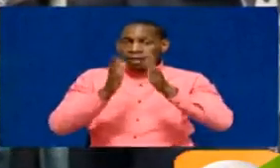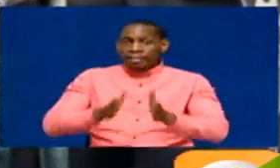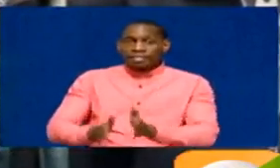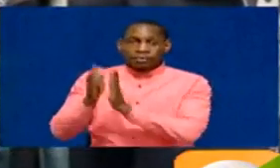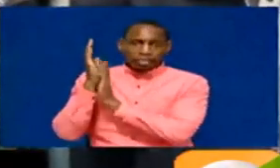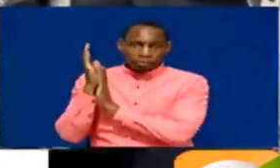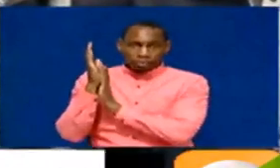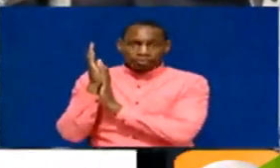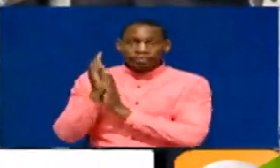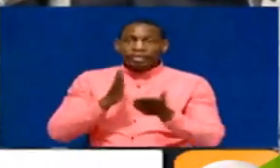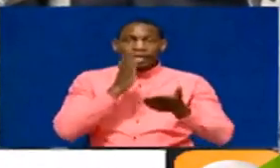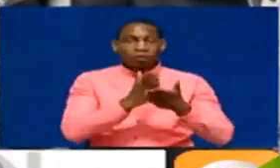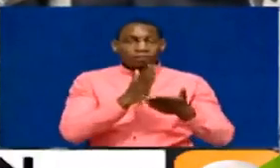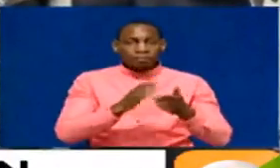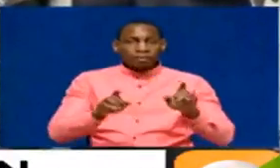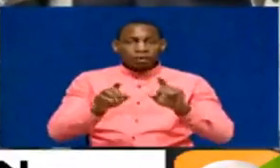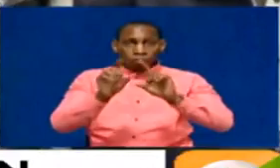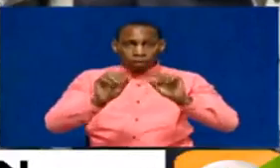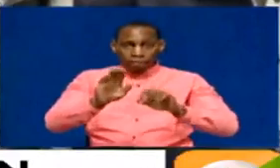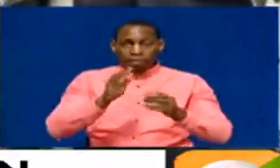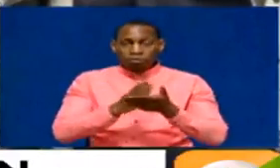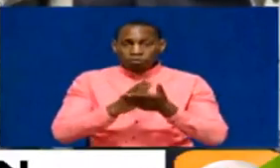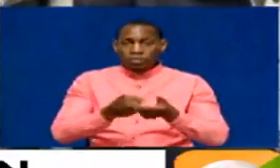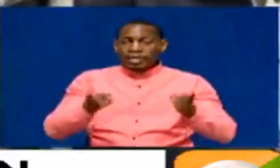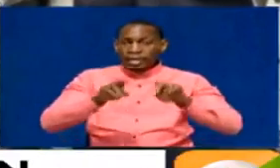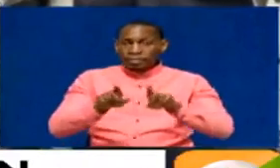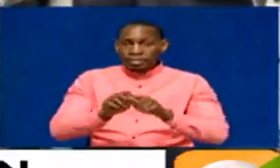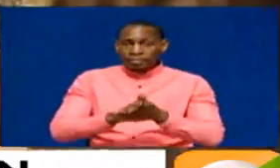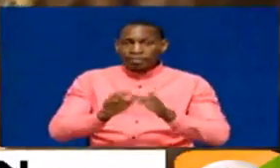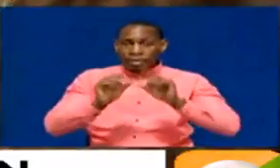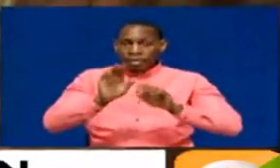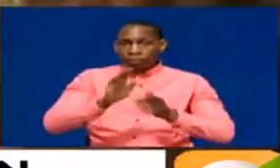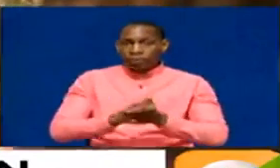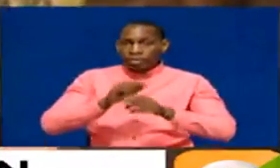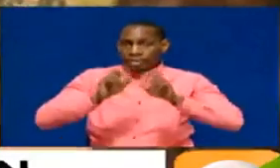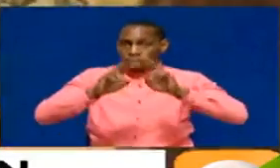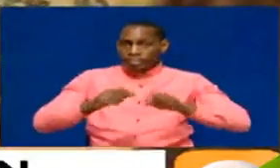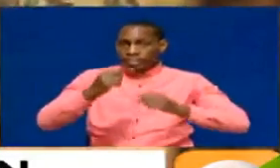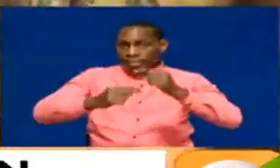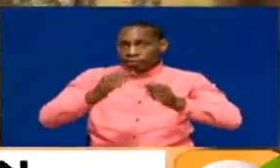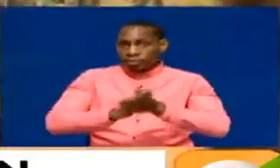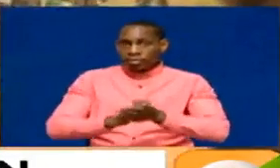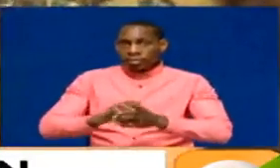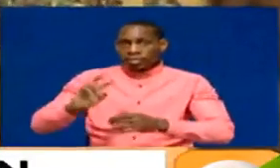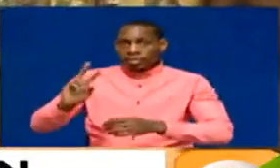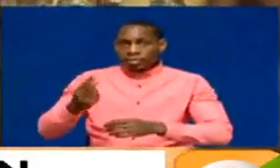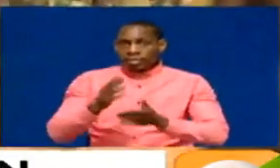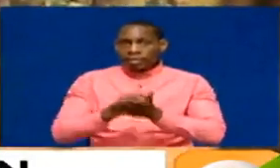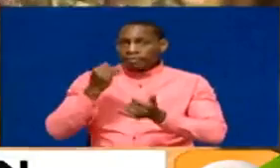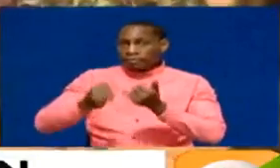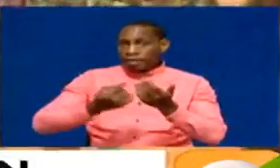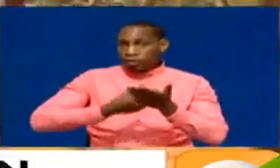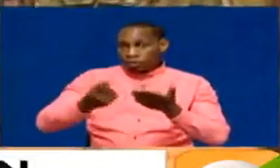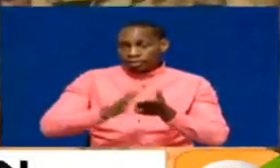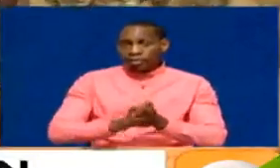wa usalama, akikisha chinsi umesema, ifanyike chinsi umesema. As the operation continues for the second and final